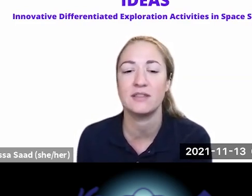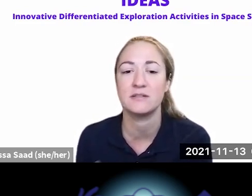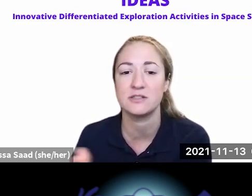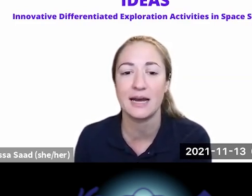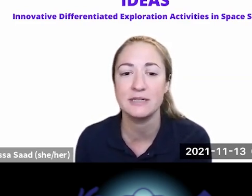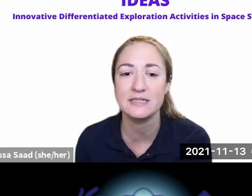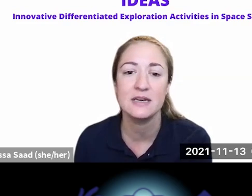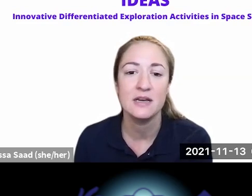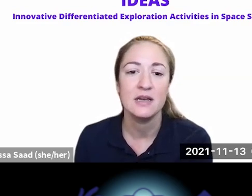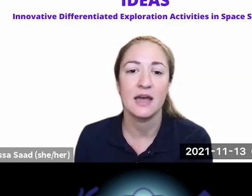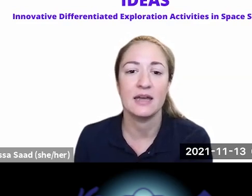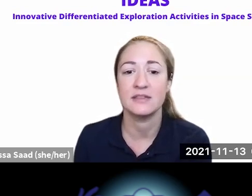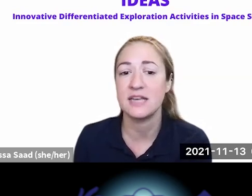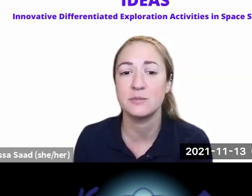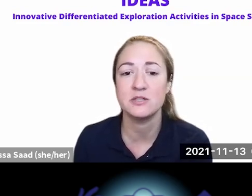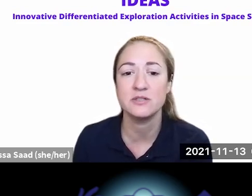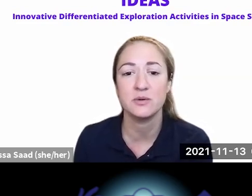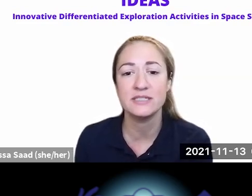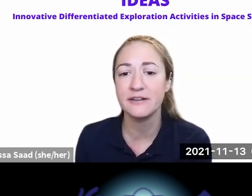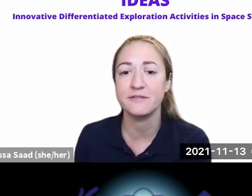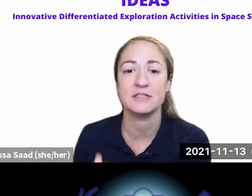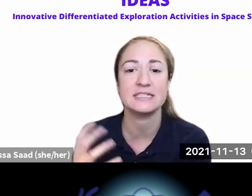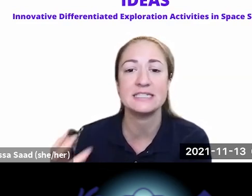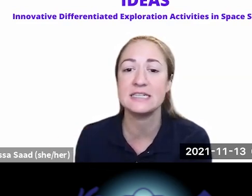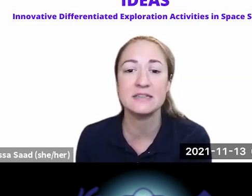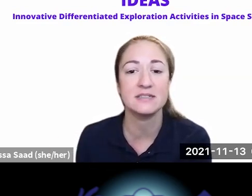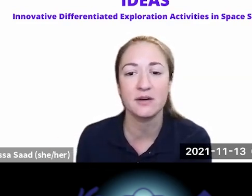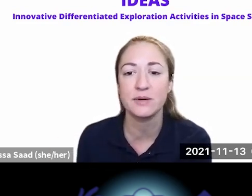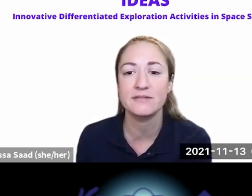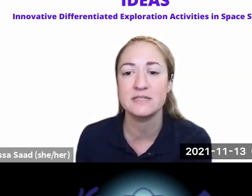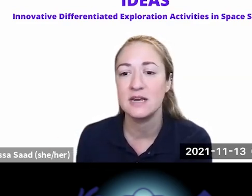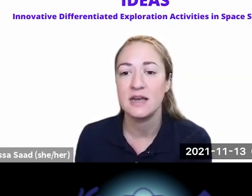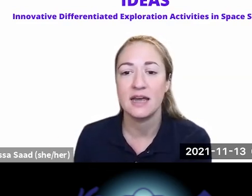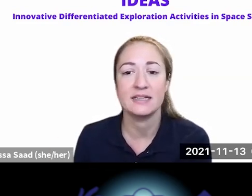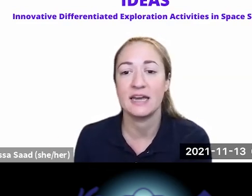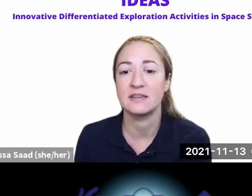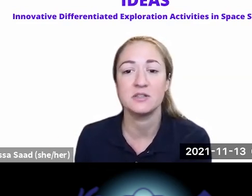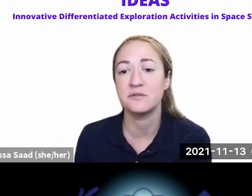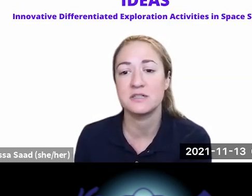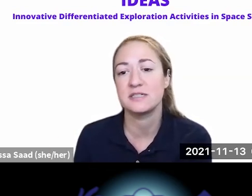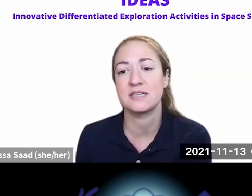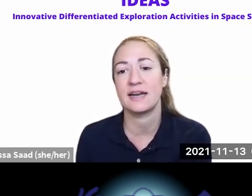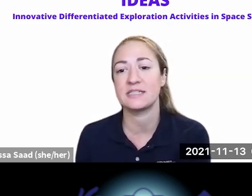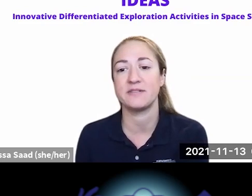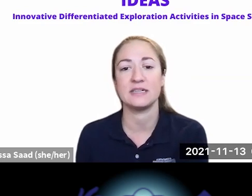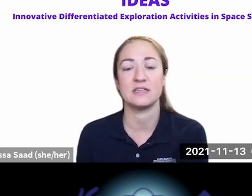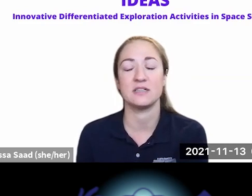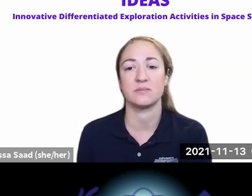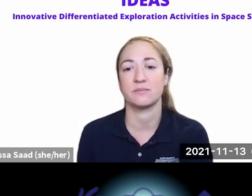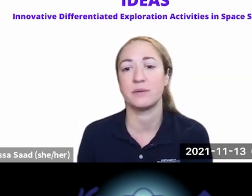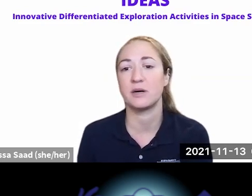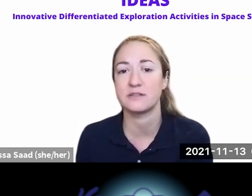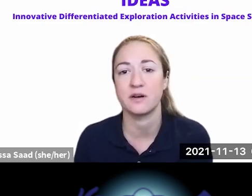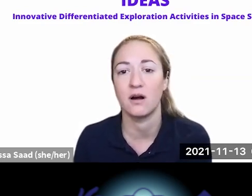download on your tablets. And this helps students who are deaf really see the sound waves. And again, the universally designed activity